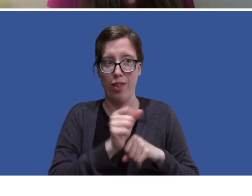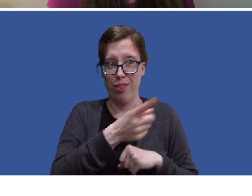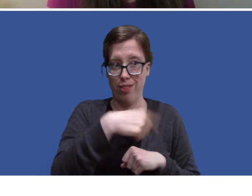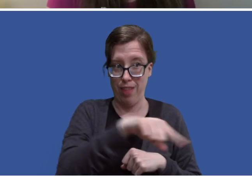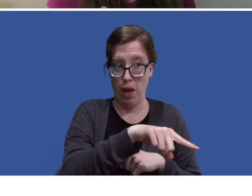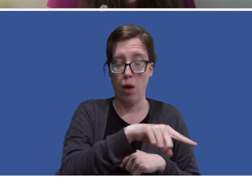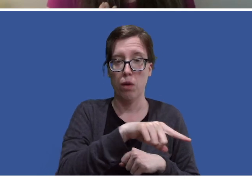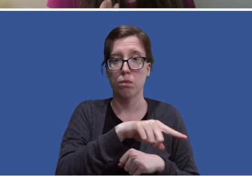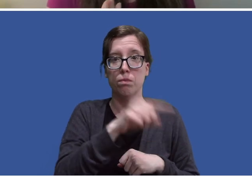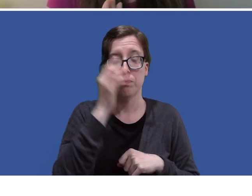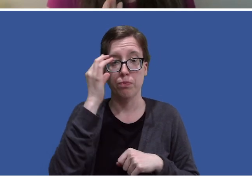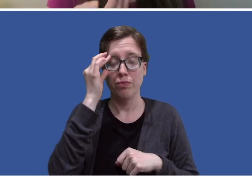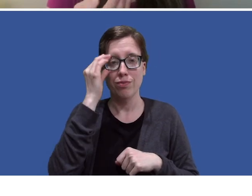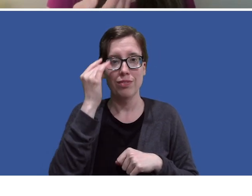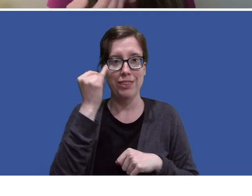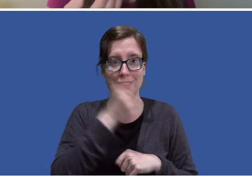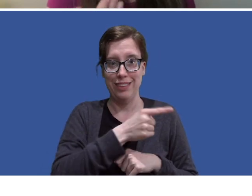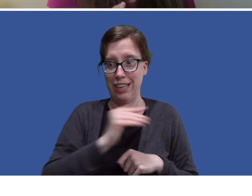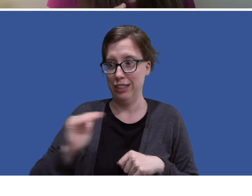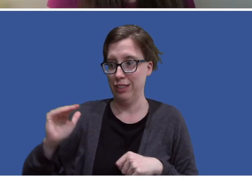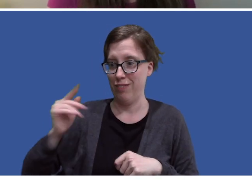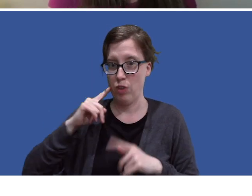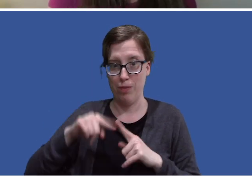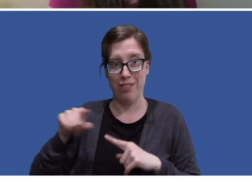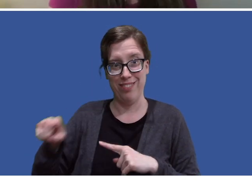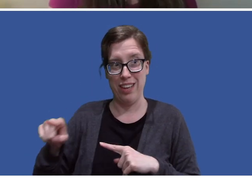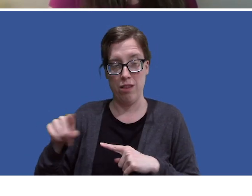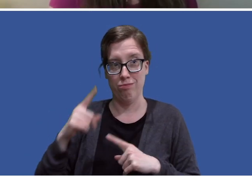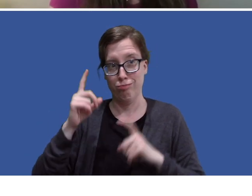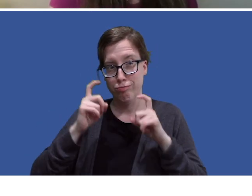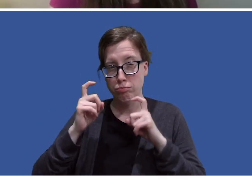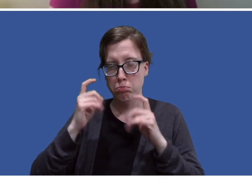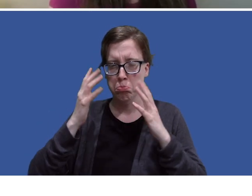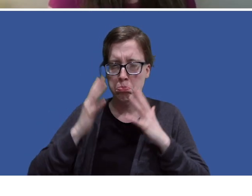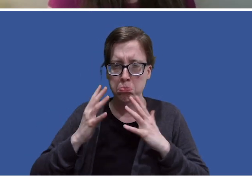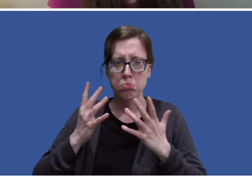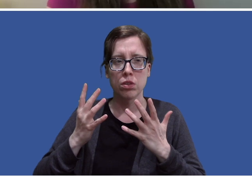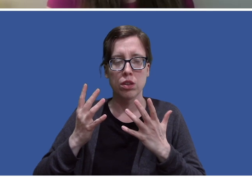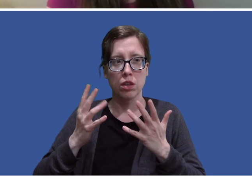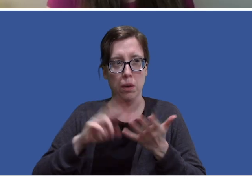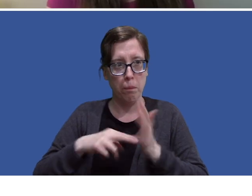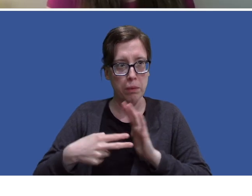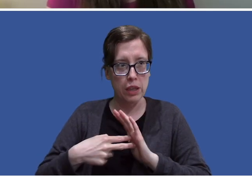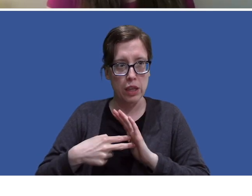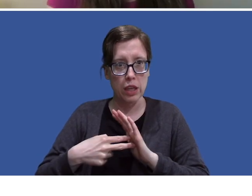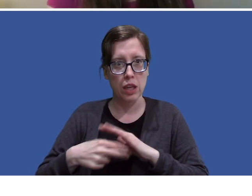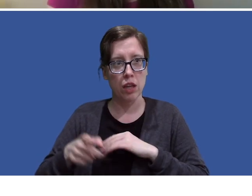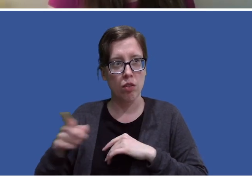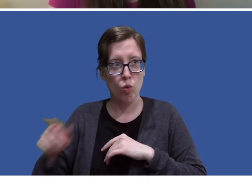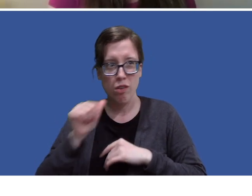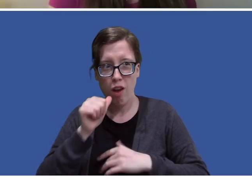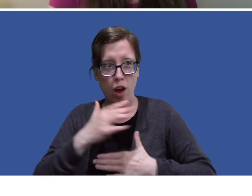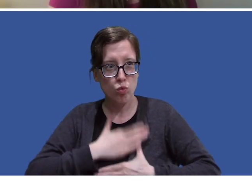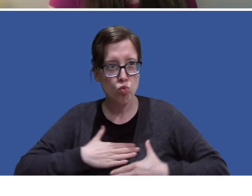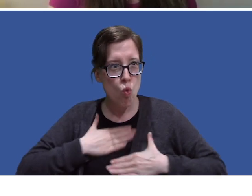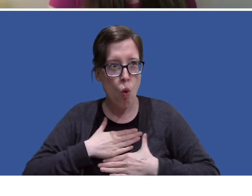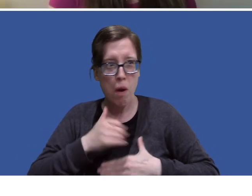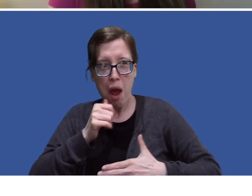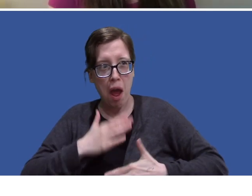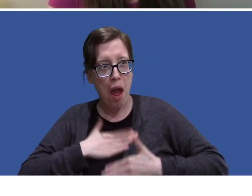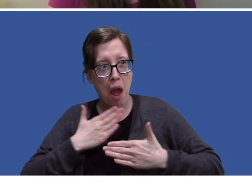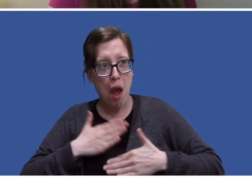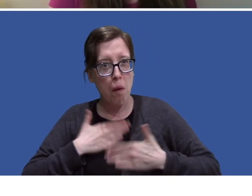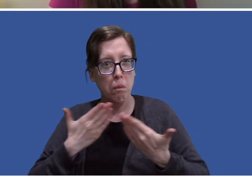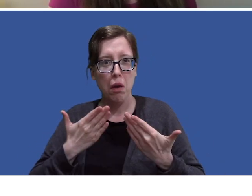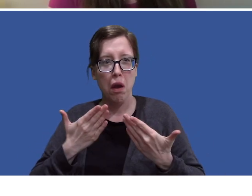frowning, it's not because they're not enjoying themselves. It's not because they don't want to play with